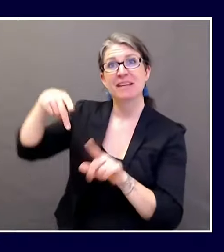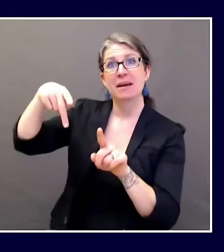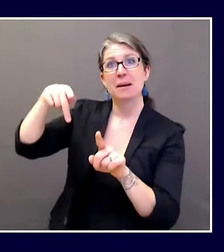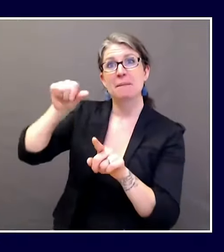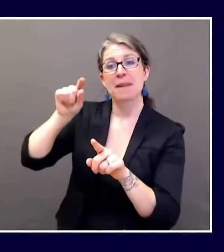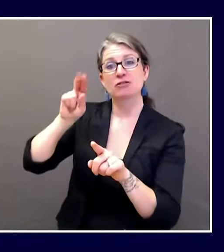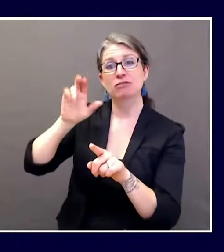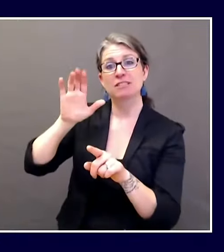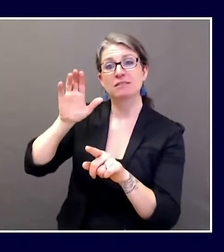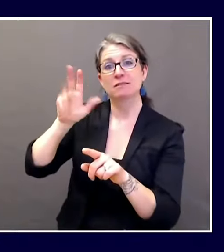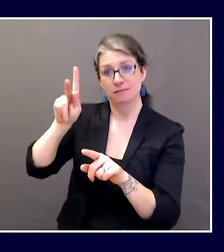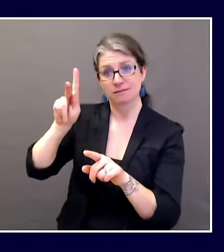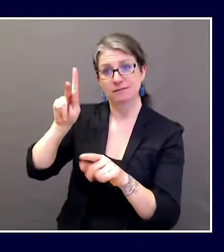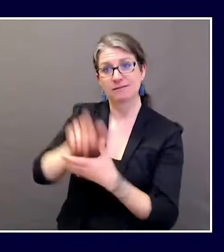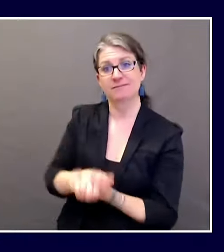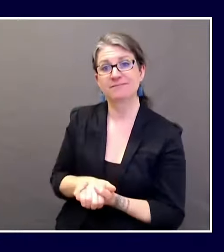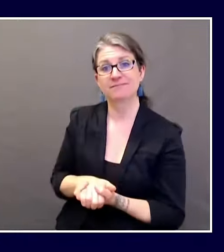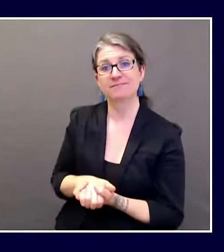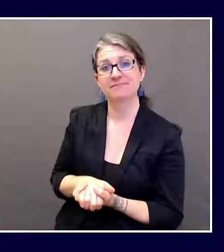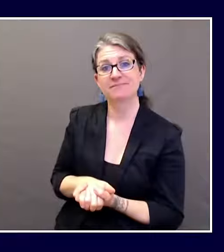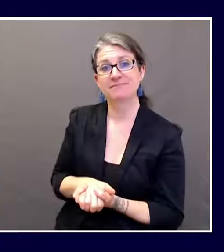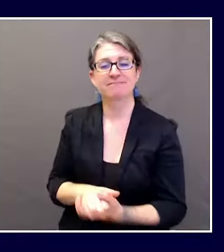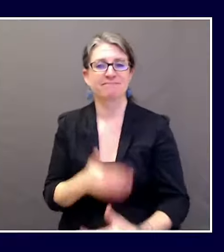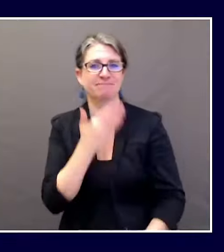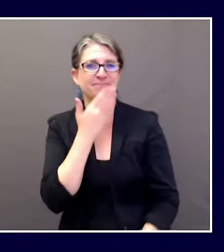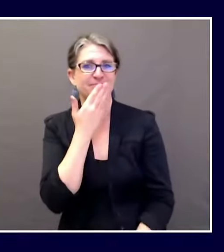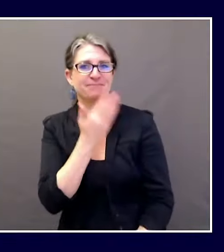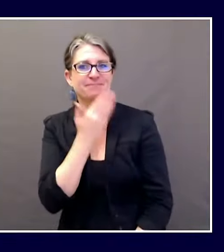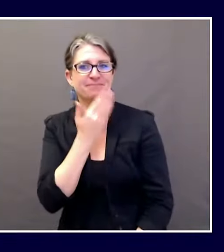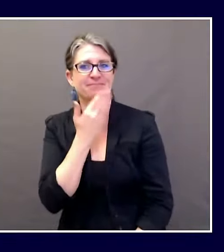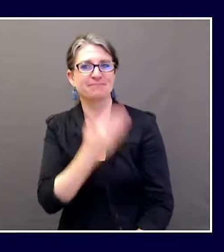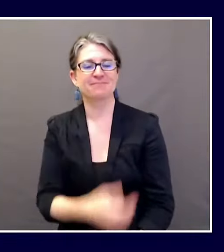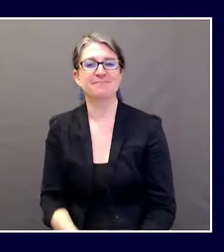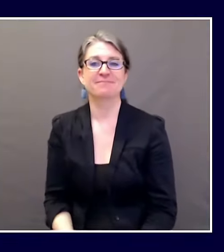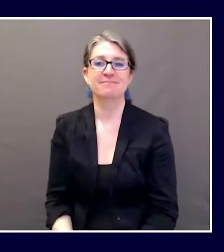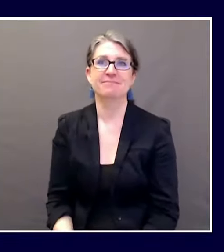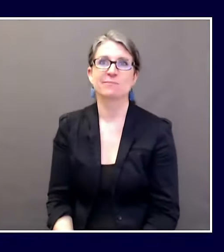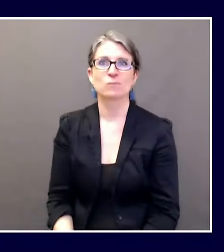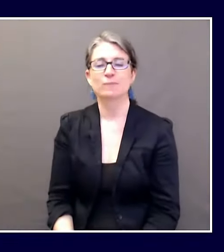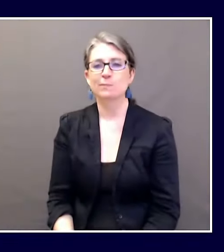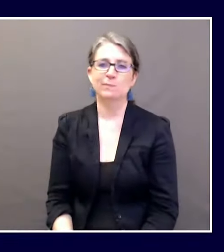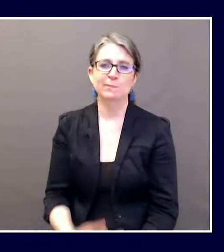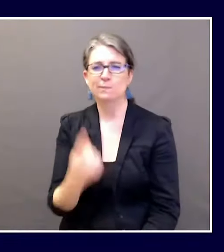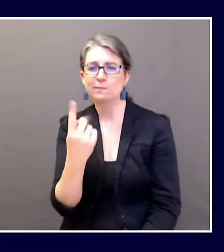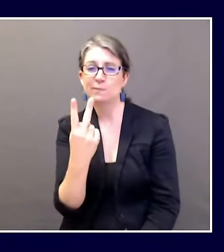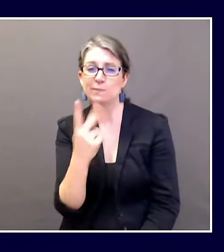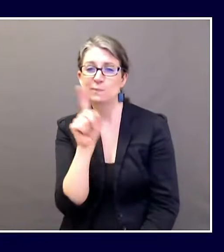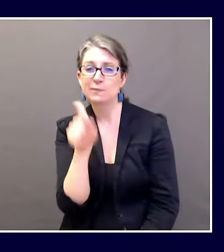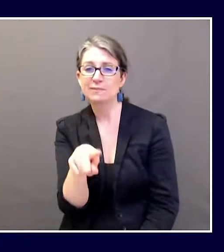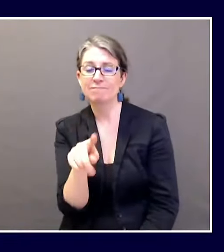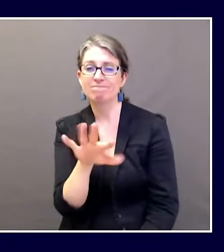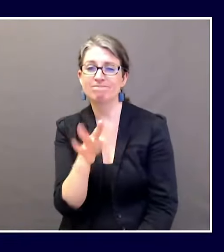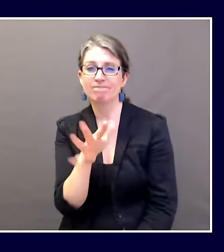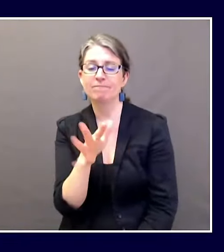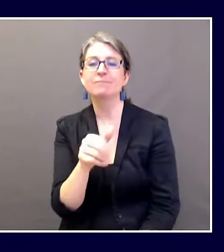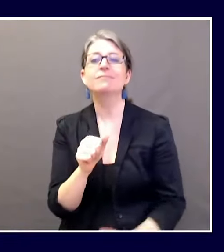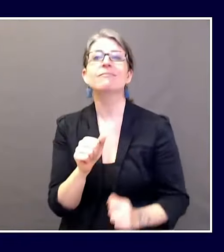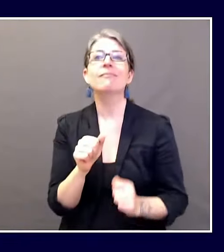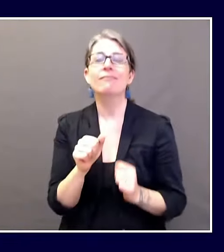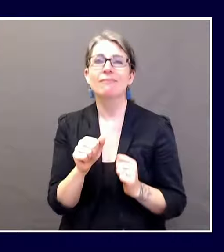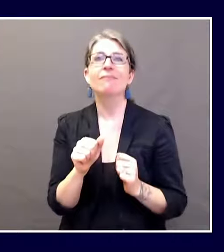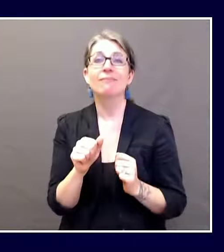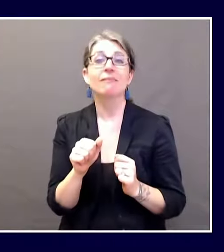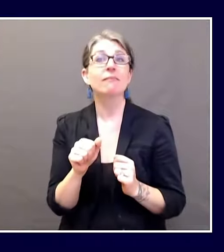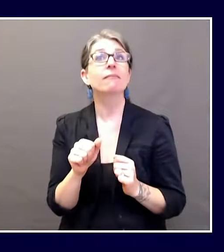Thank you very much. A couple of things. First of all, I would like to talk about a data point that I've